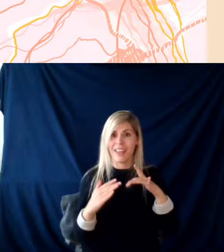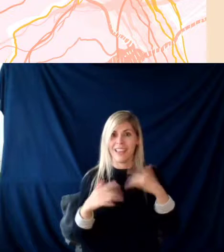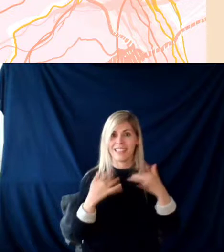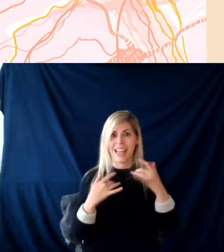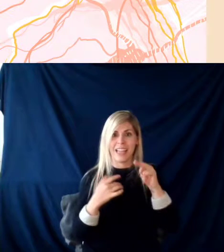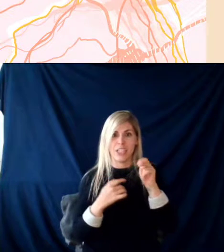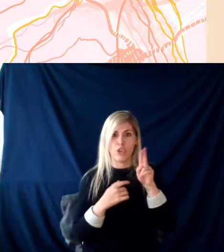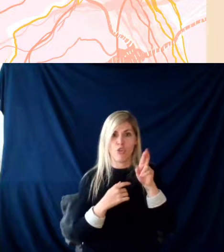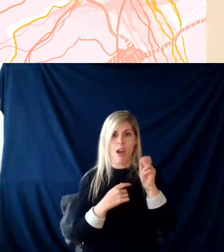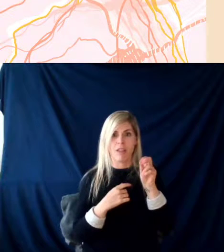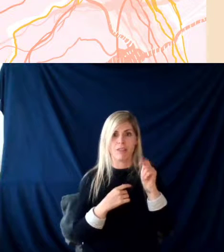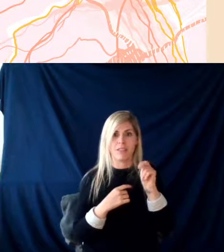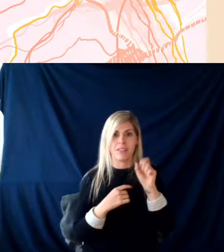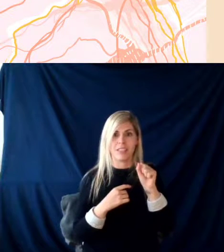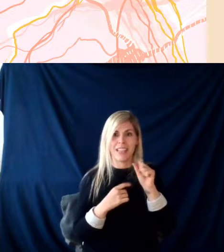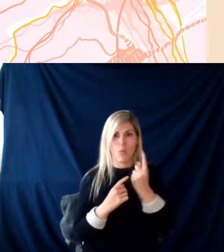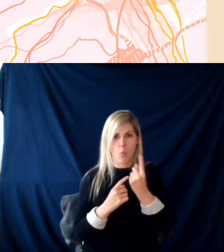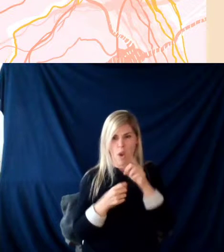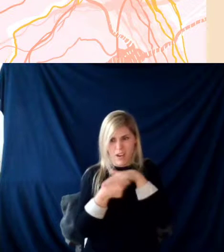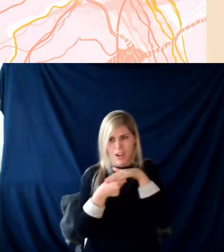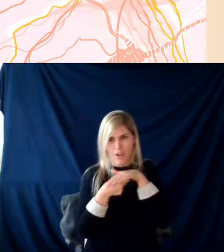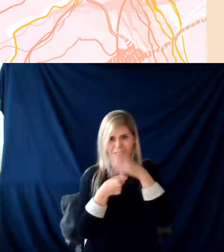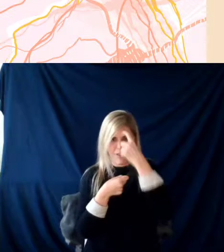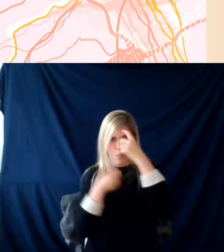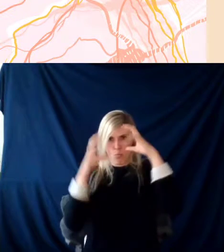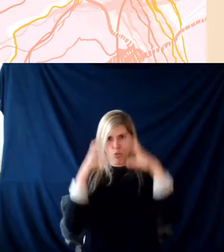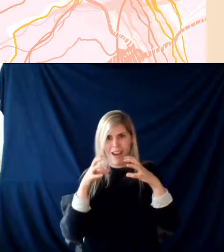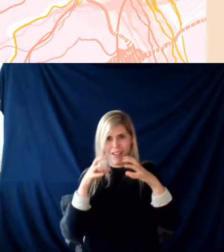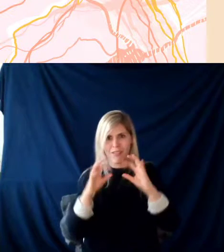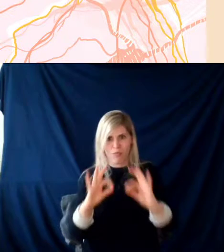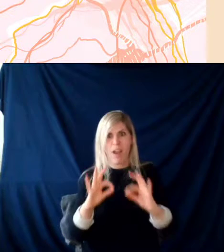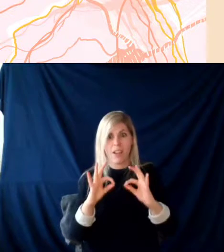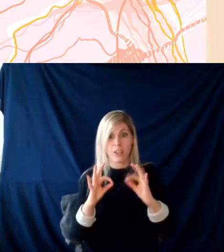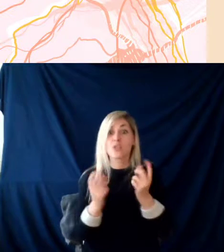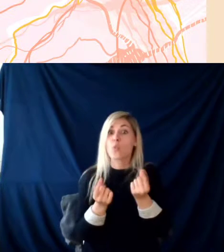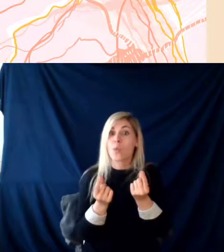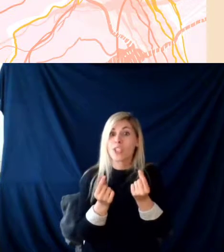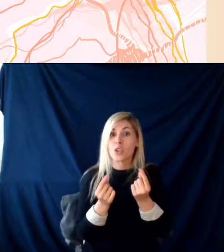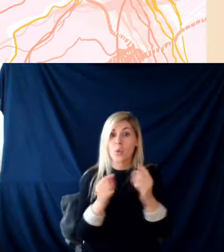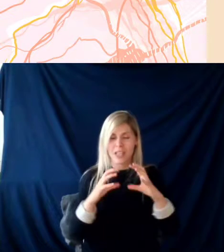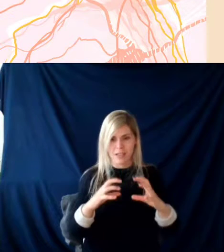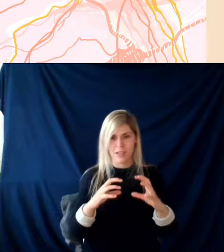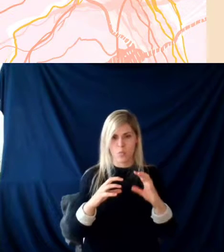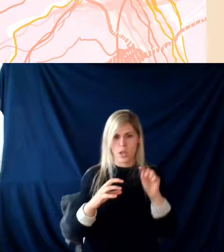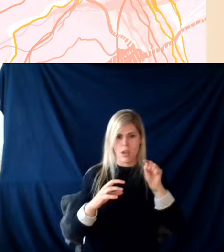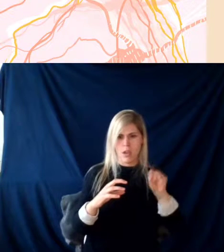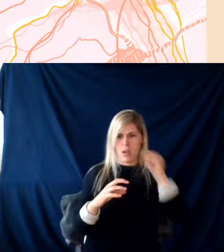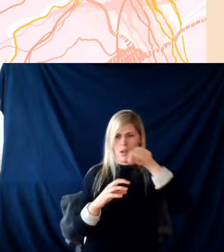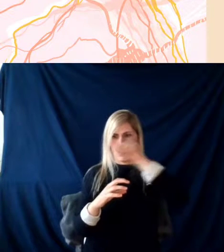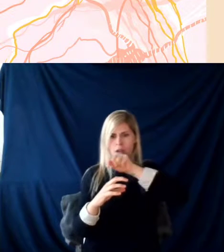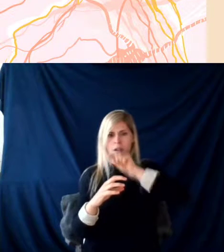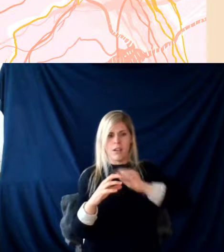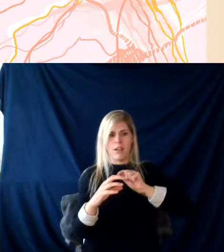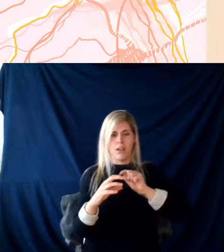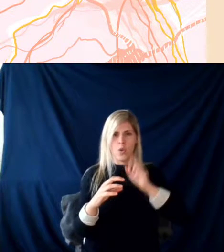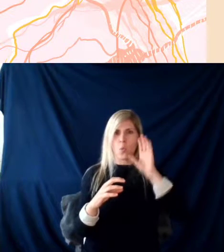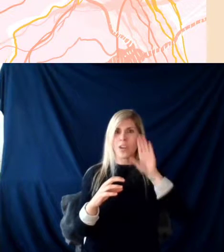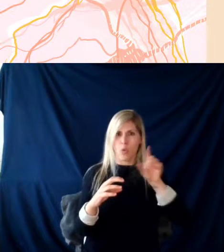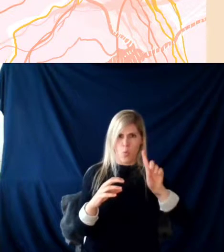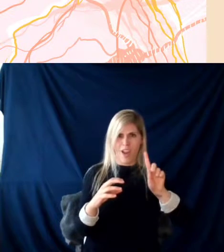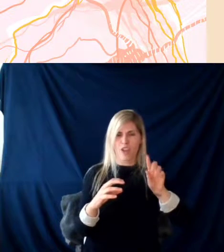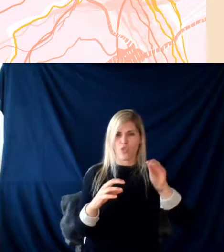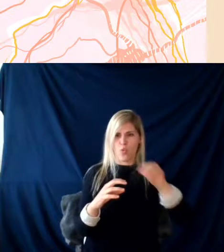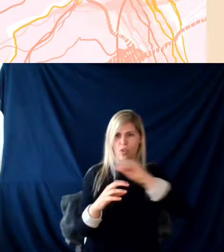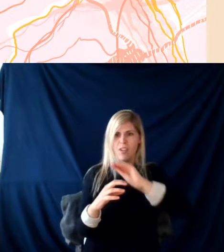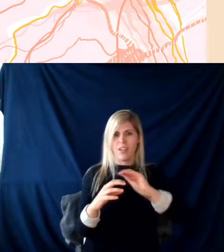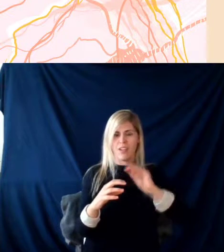excite neurons in that specific area in the brain. And so what we're able to do actually is have these electrodes that are